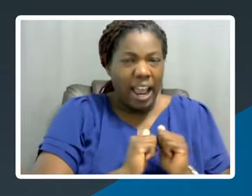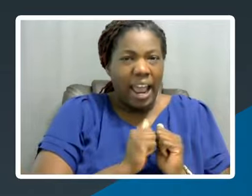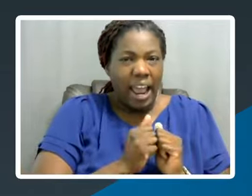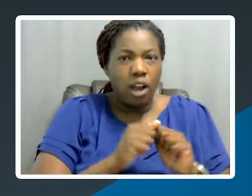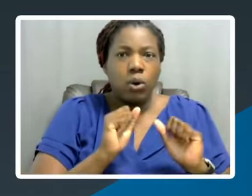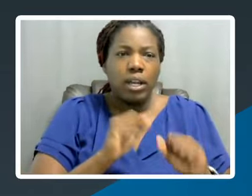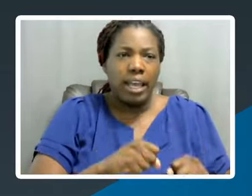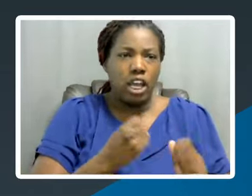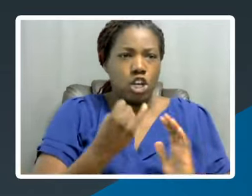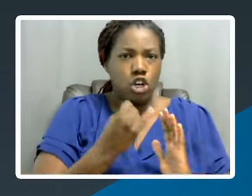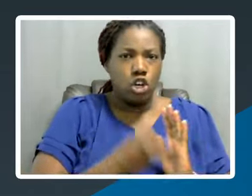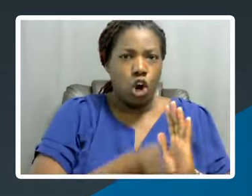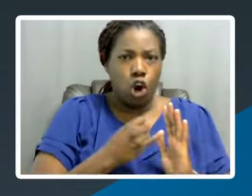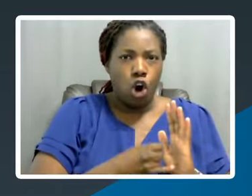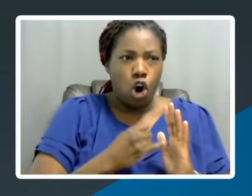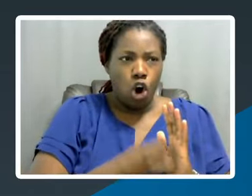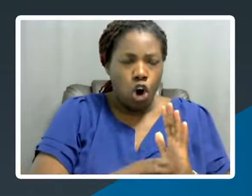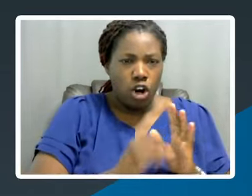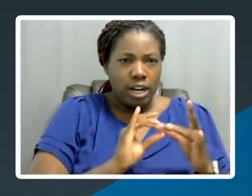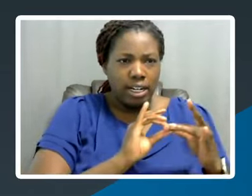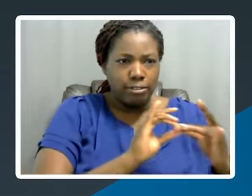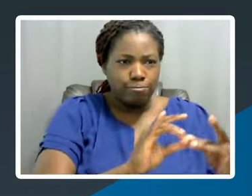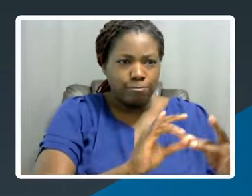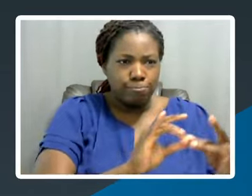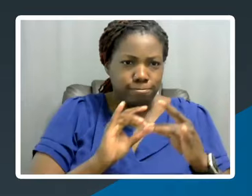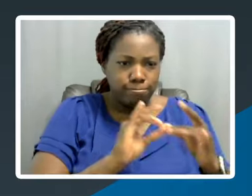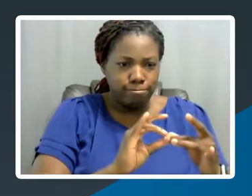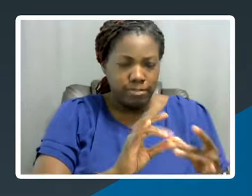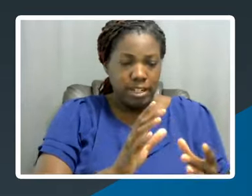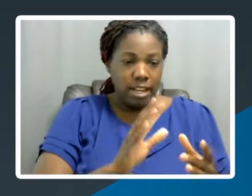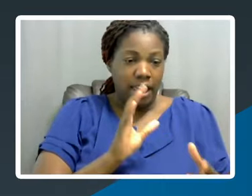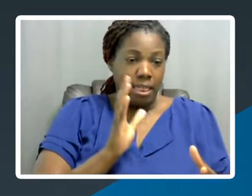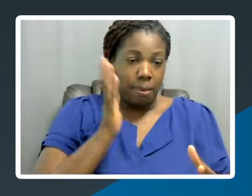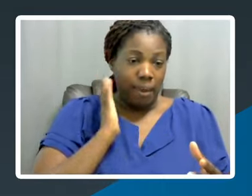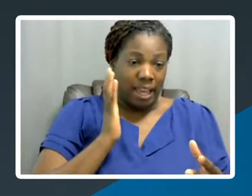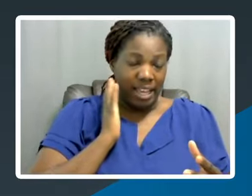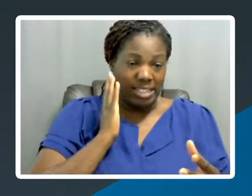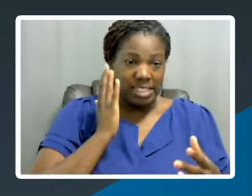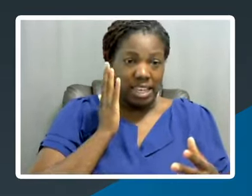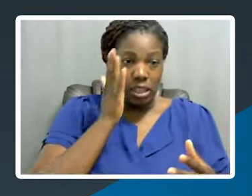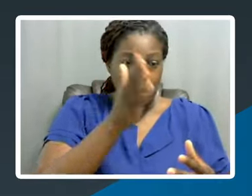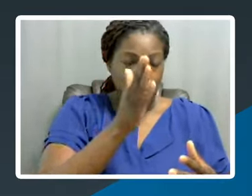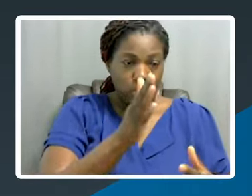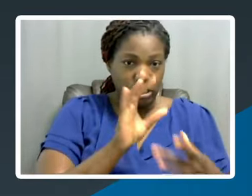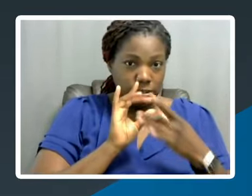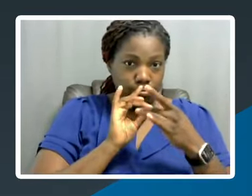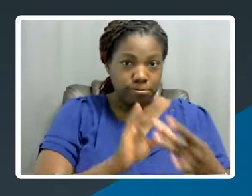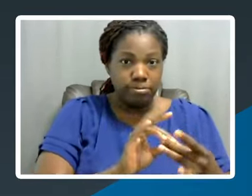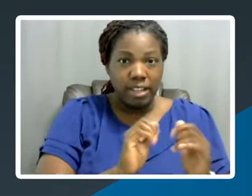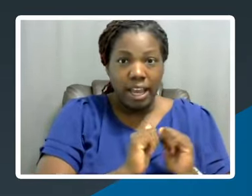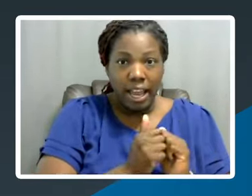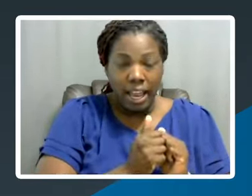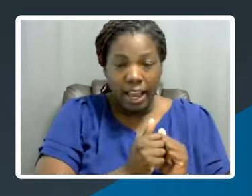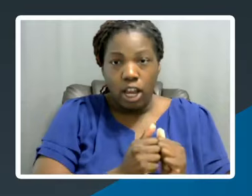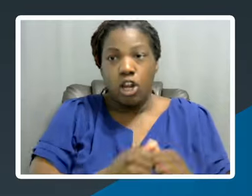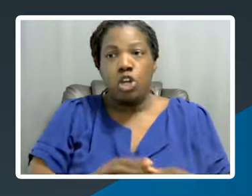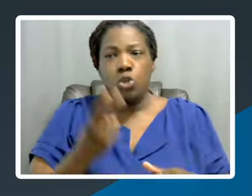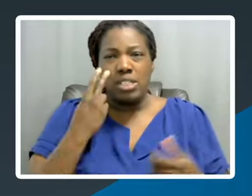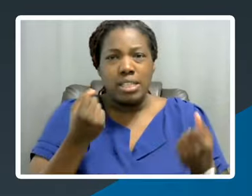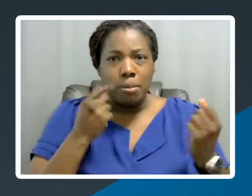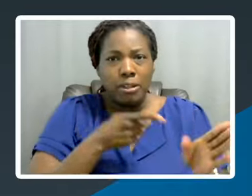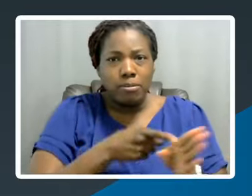to make connections between the past and the present. You know, as you look at the interdisciplinary nature of our